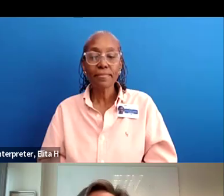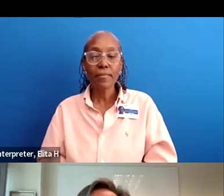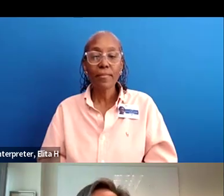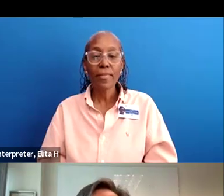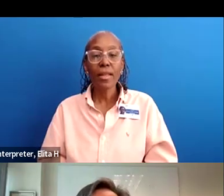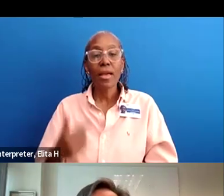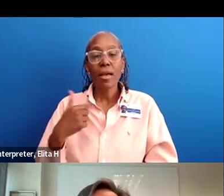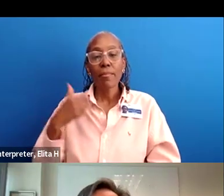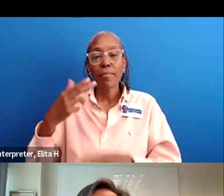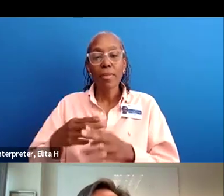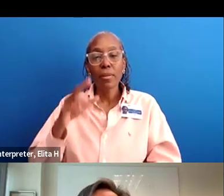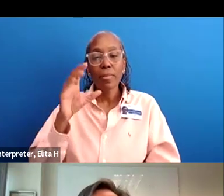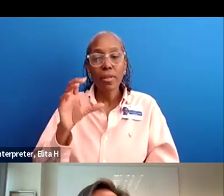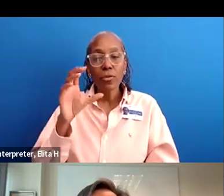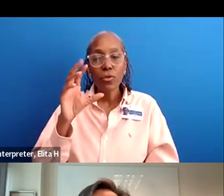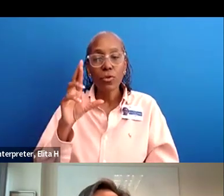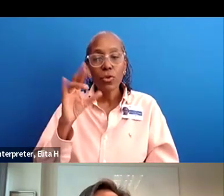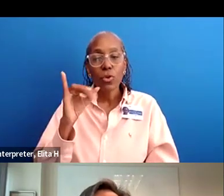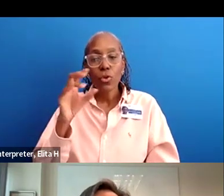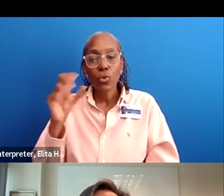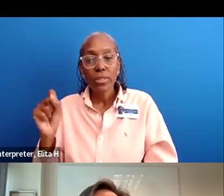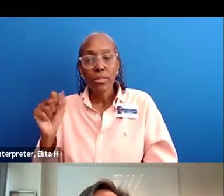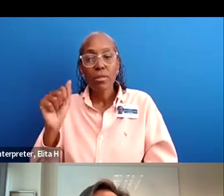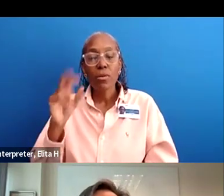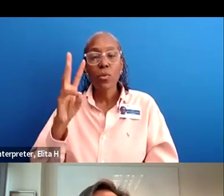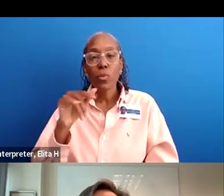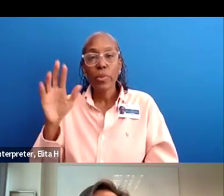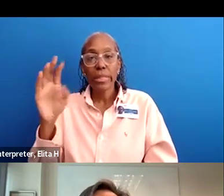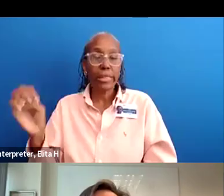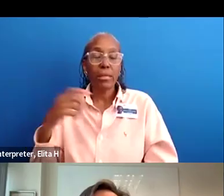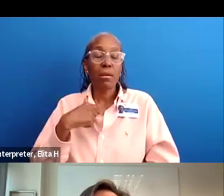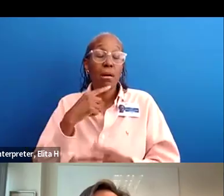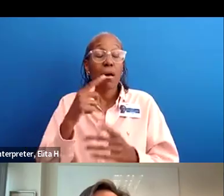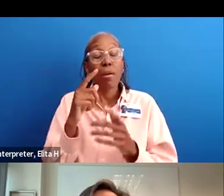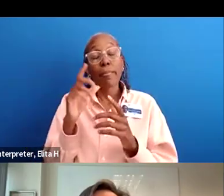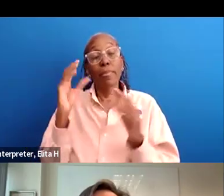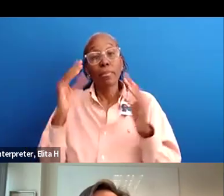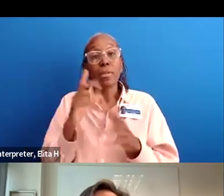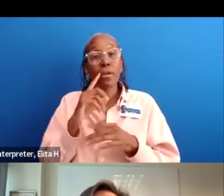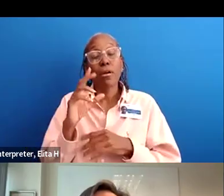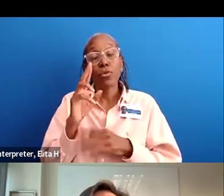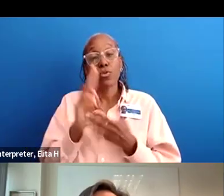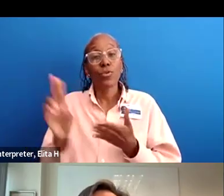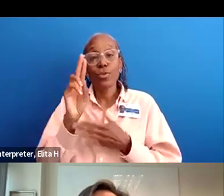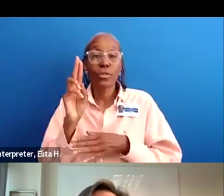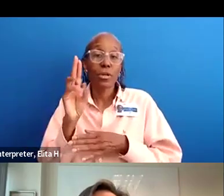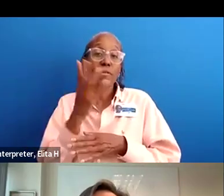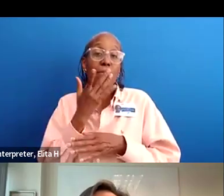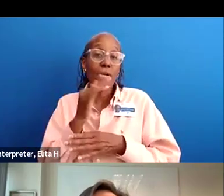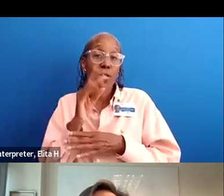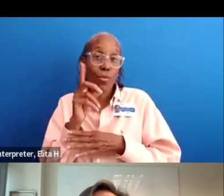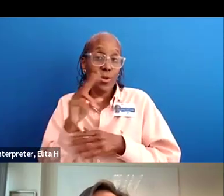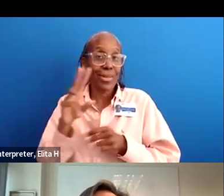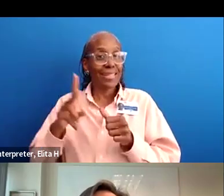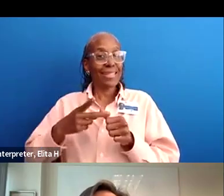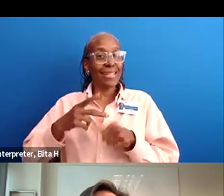And I'm Cristin Welle. I'm a professor at the University of Colorado in neurosurgery and physiology. And this is my second